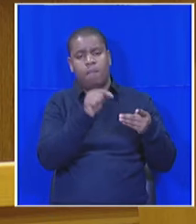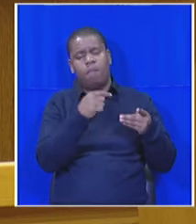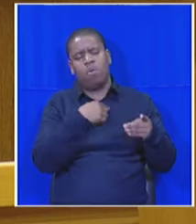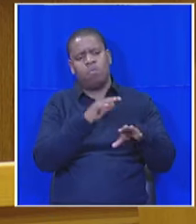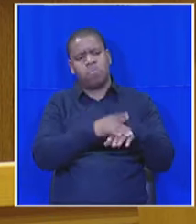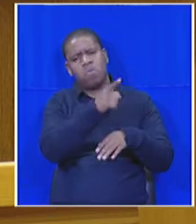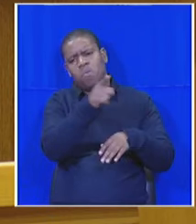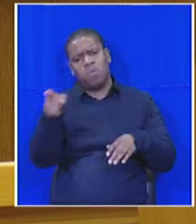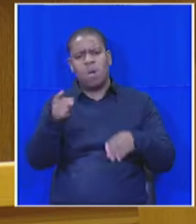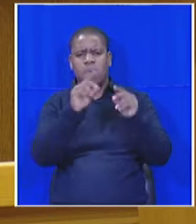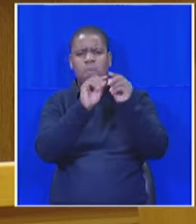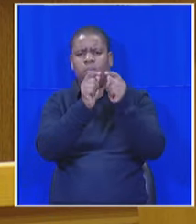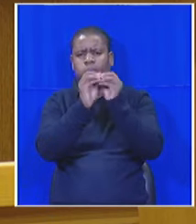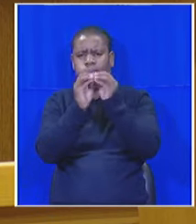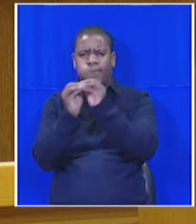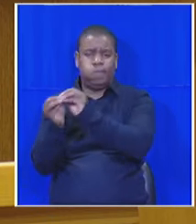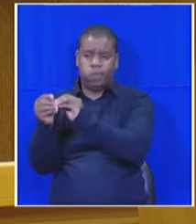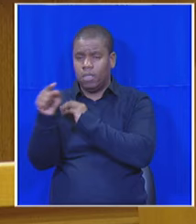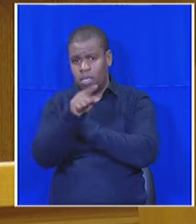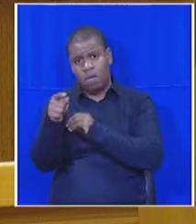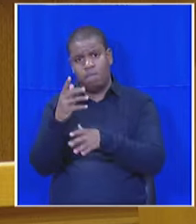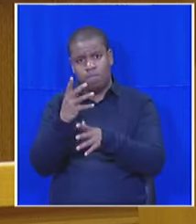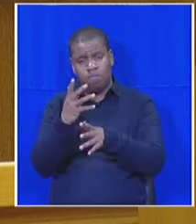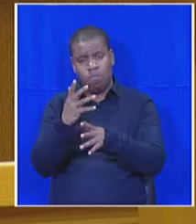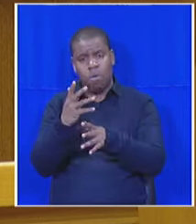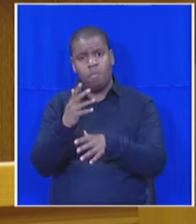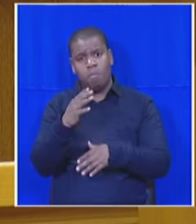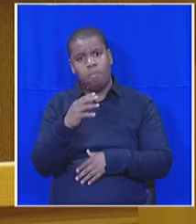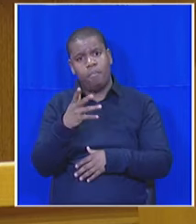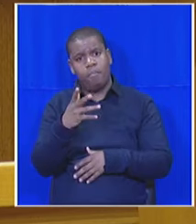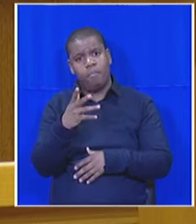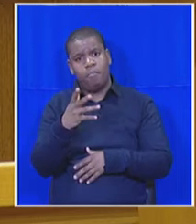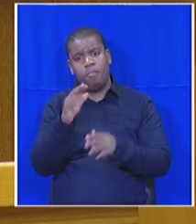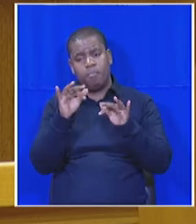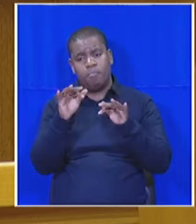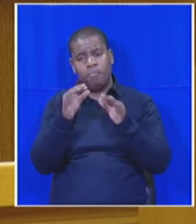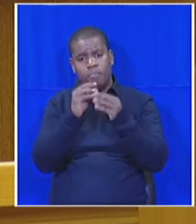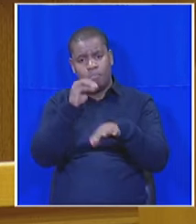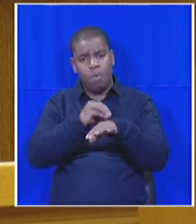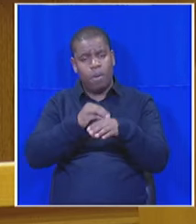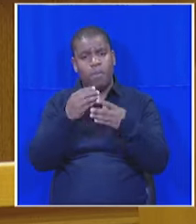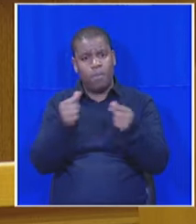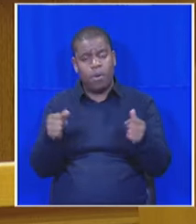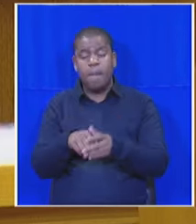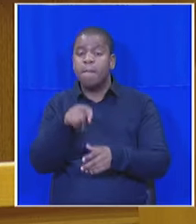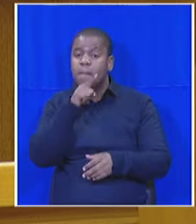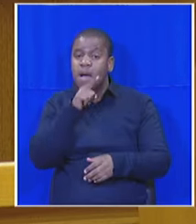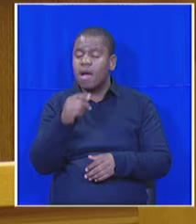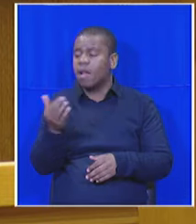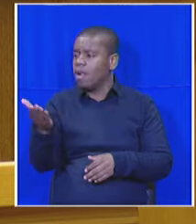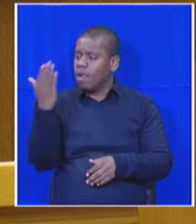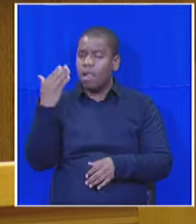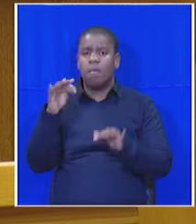abantu babesongiwa babeqeqeshwa ngokwebala labo. Siyabacela kabantu into yokuba mabayazi into